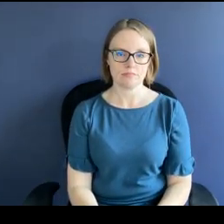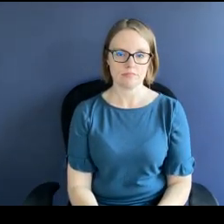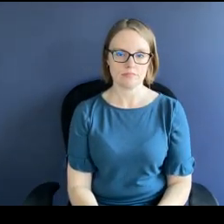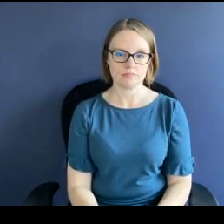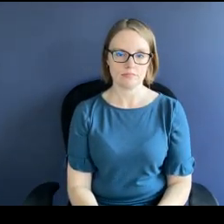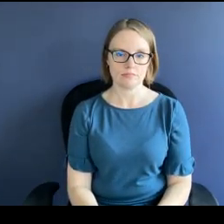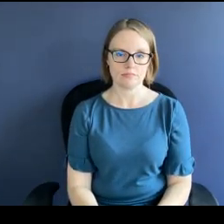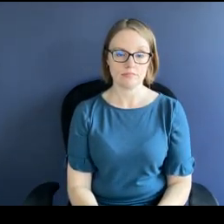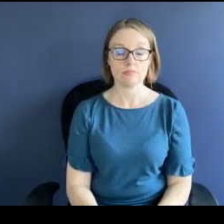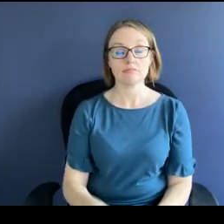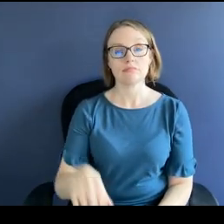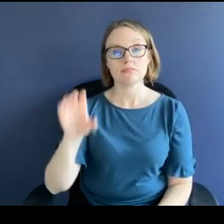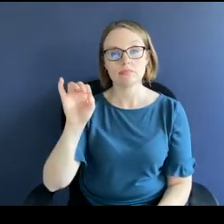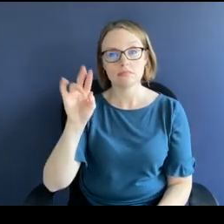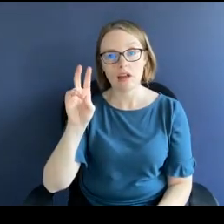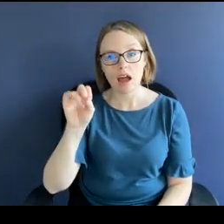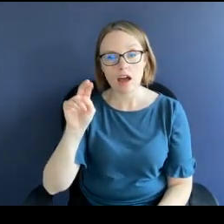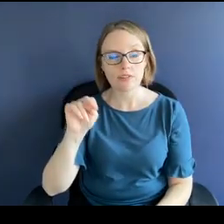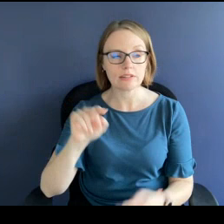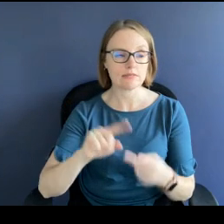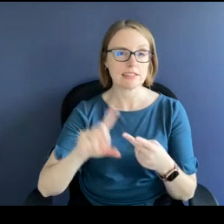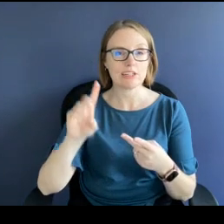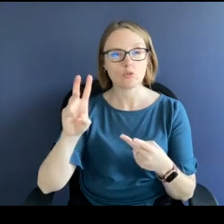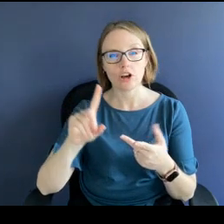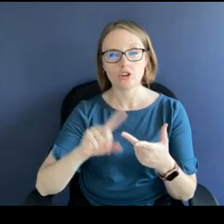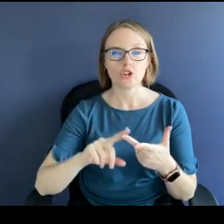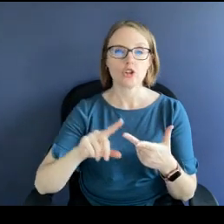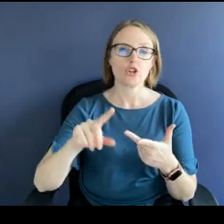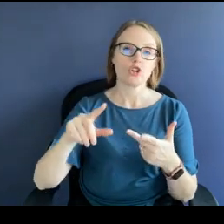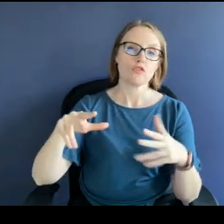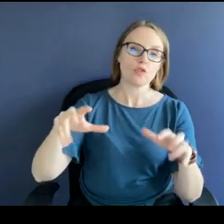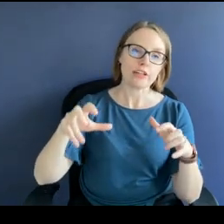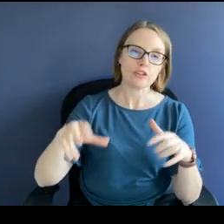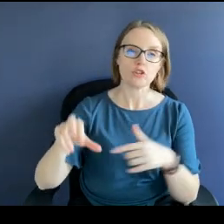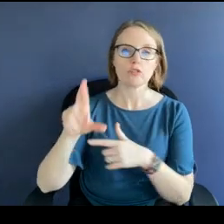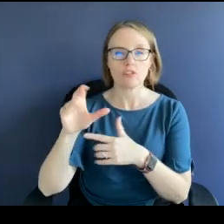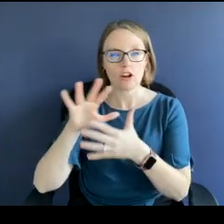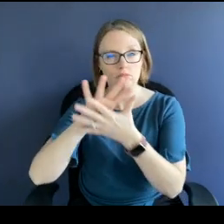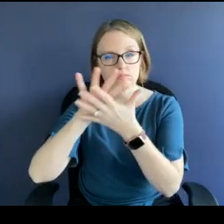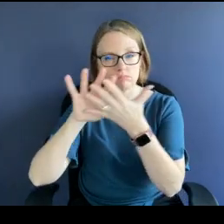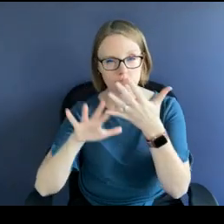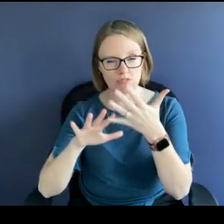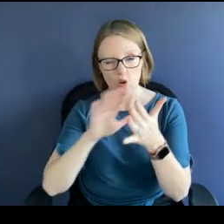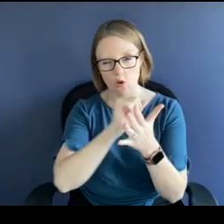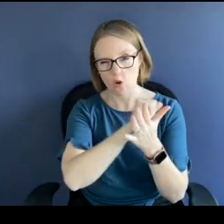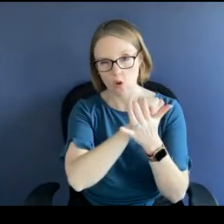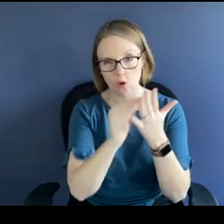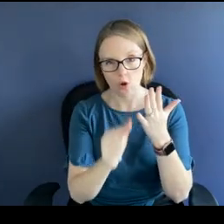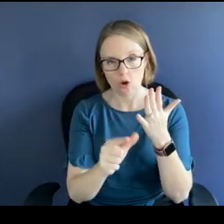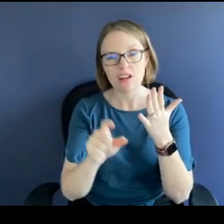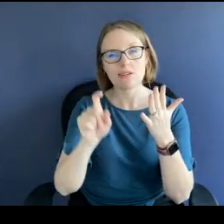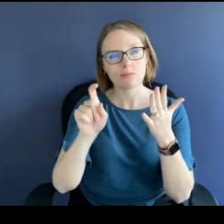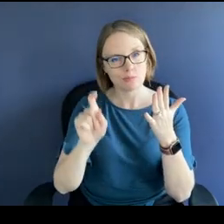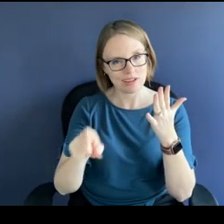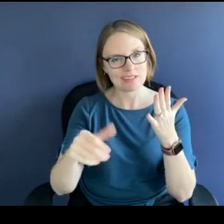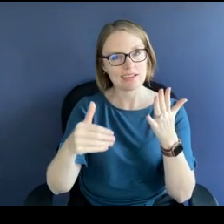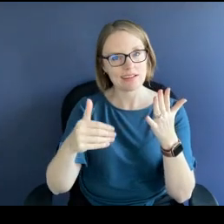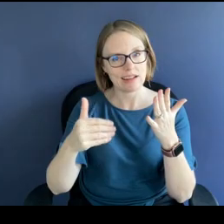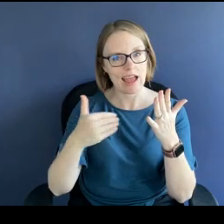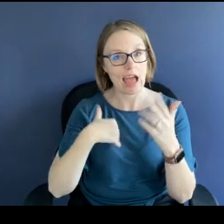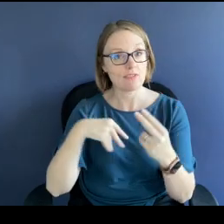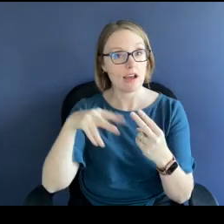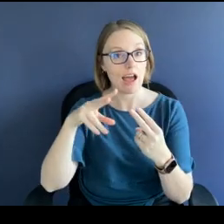Ovens, dishwashers, refrigerators, freezers, and trash compactors must also provide